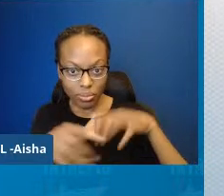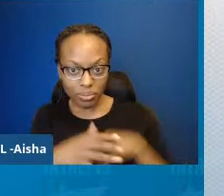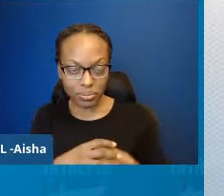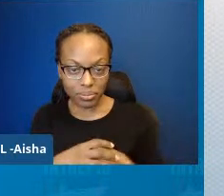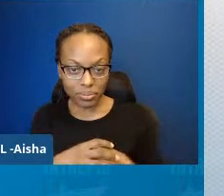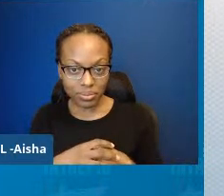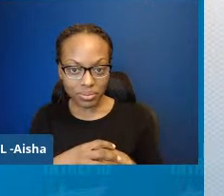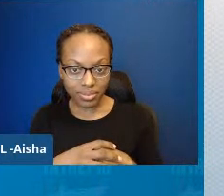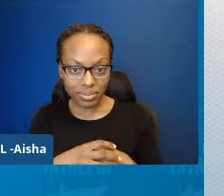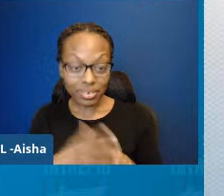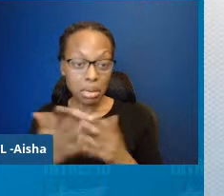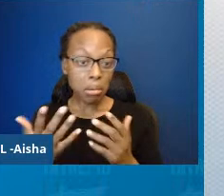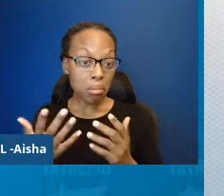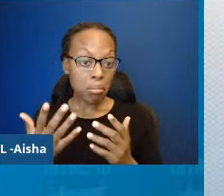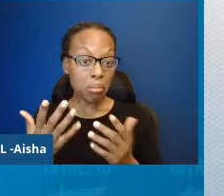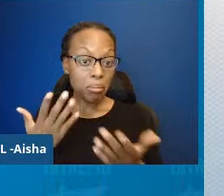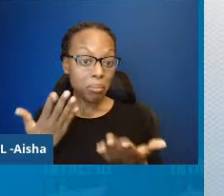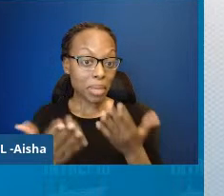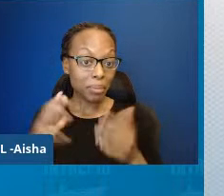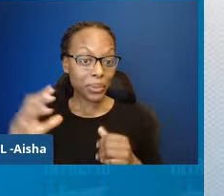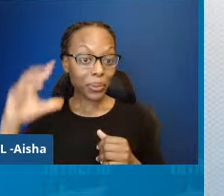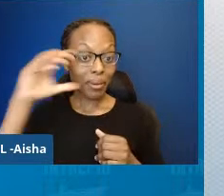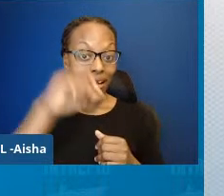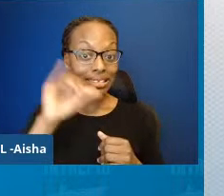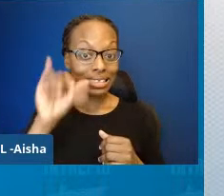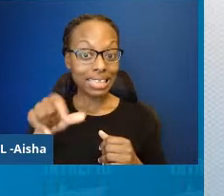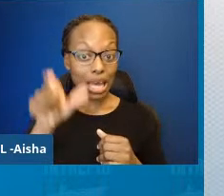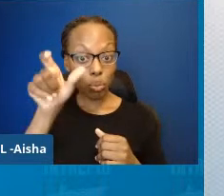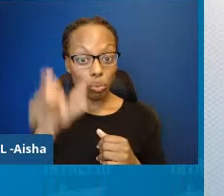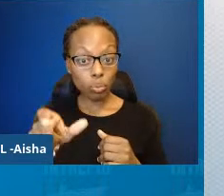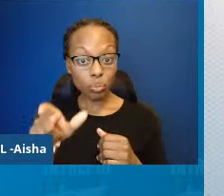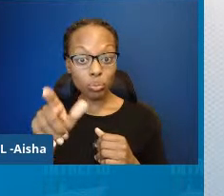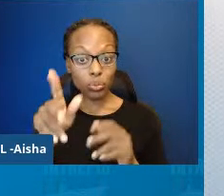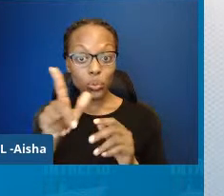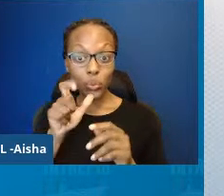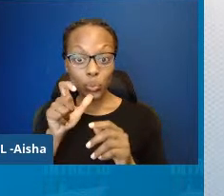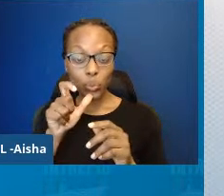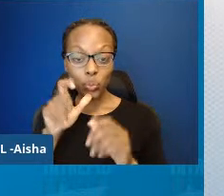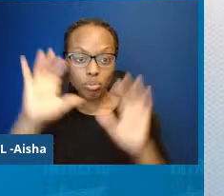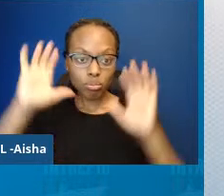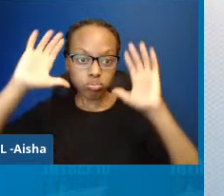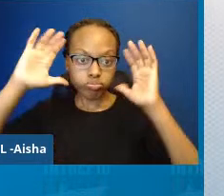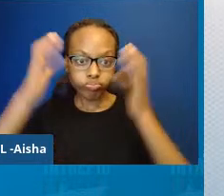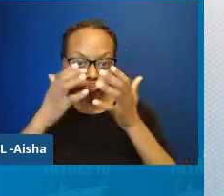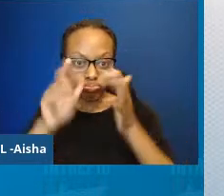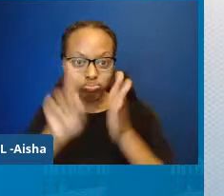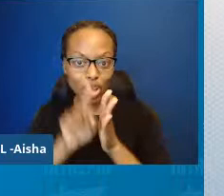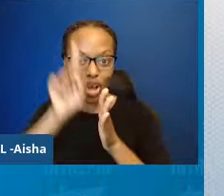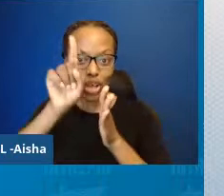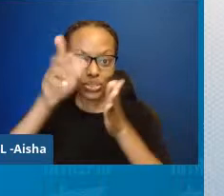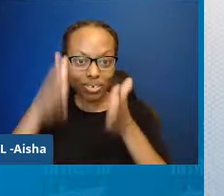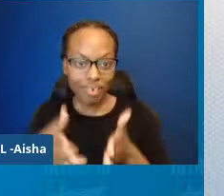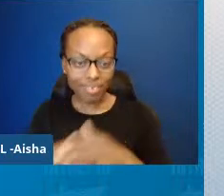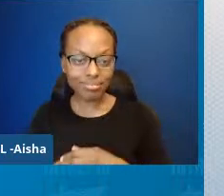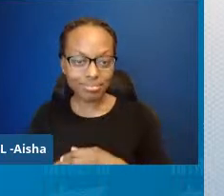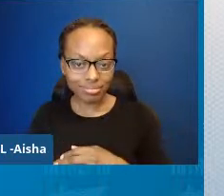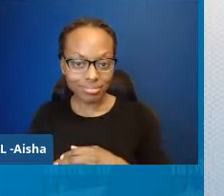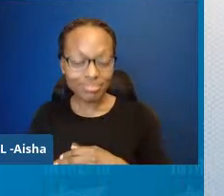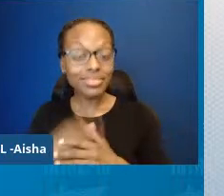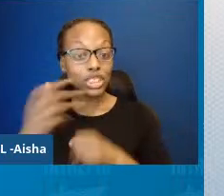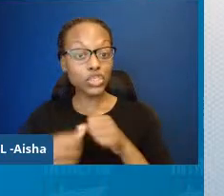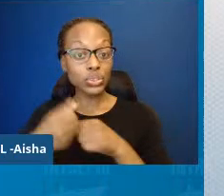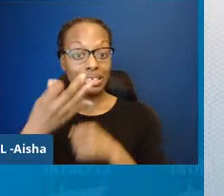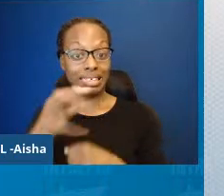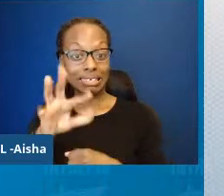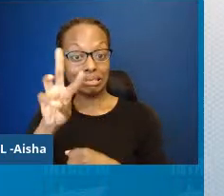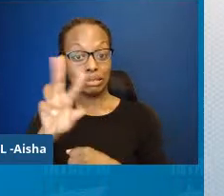Well, if you haven't guessed, this person is an astronaut. So in 1962,